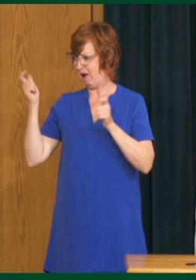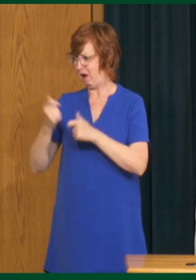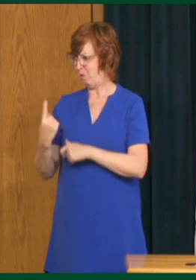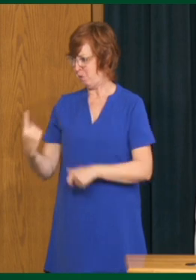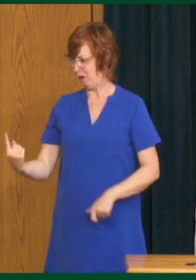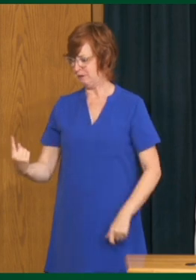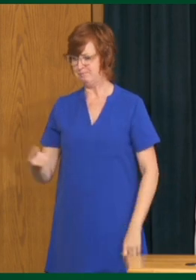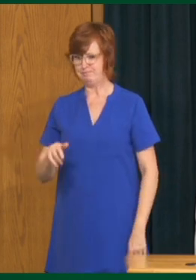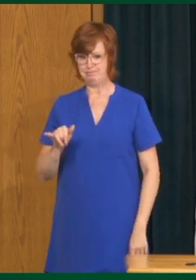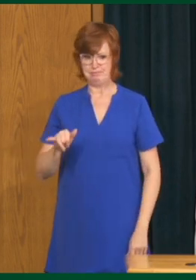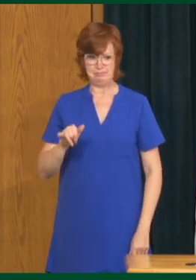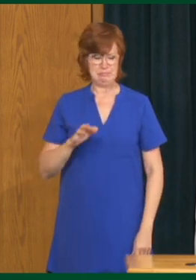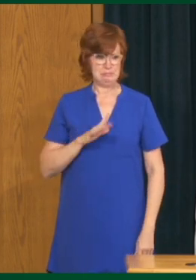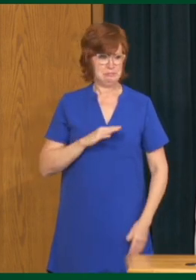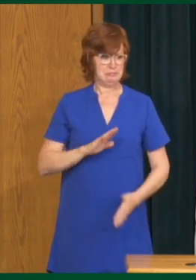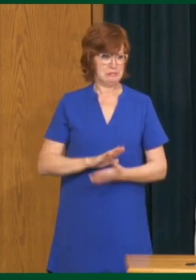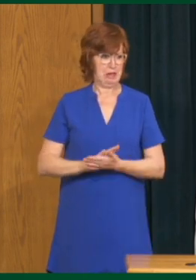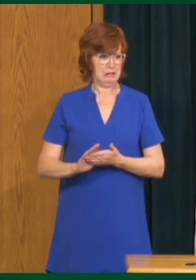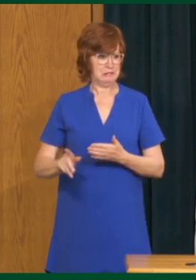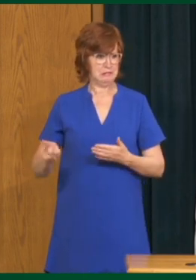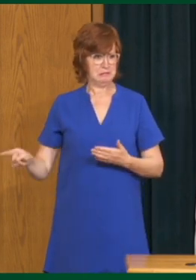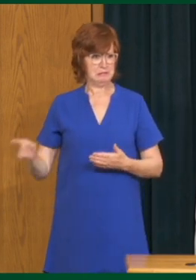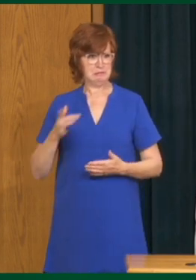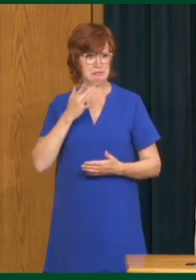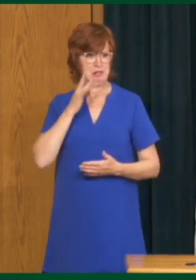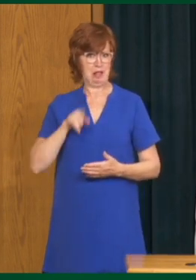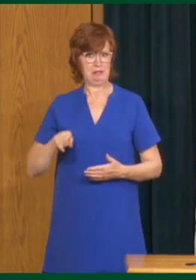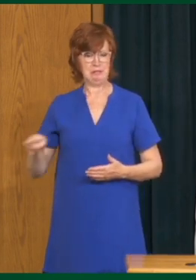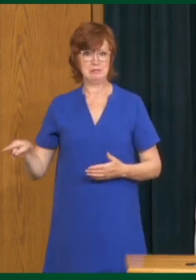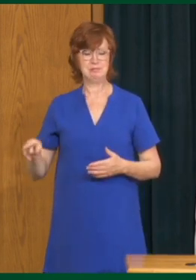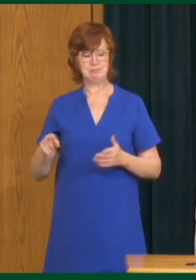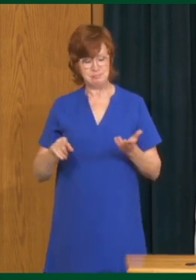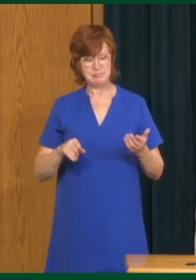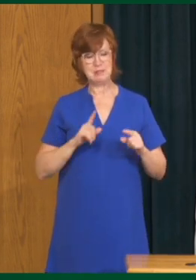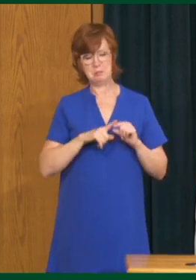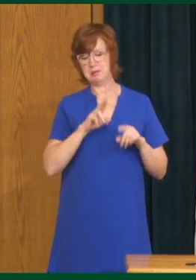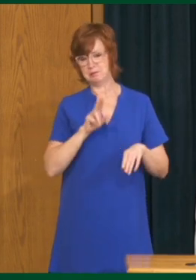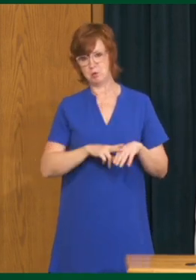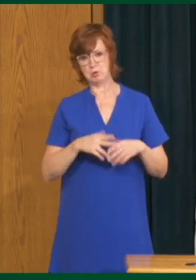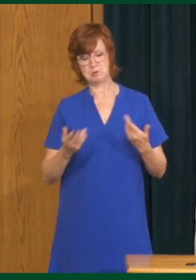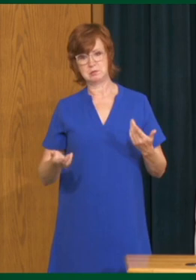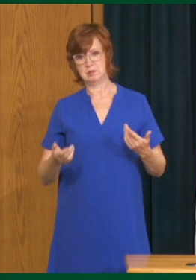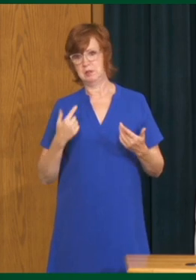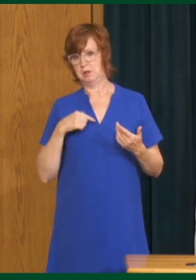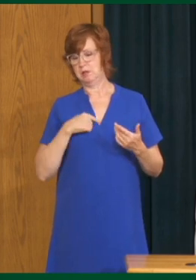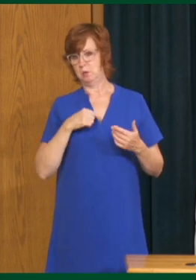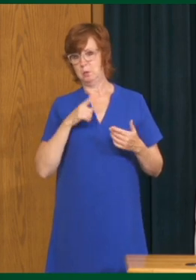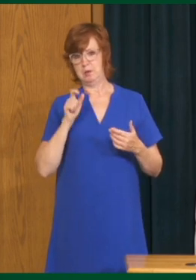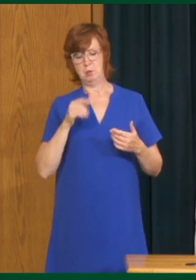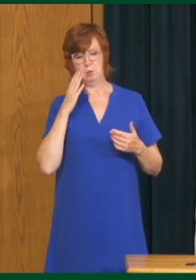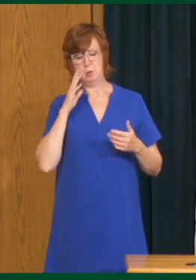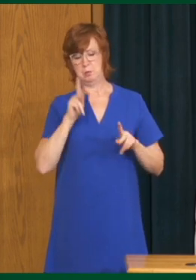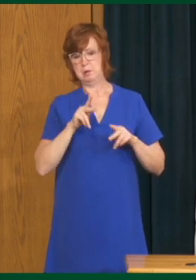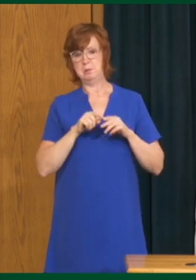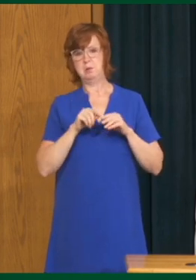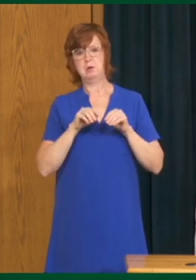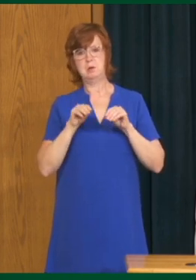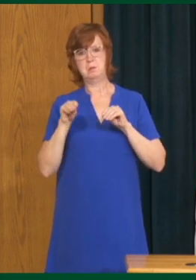back and forth. They move back and forth for work between provinces. They move back and forth for social and family